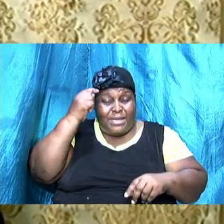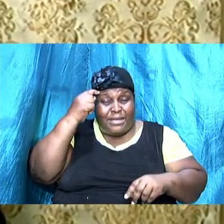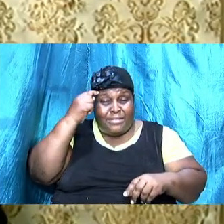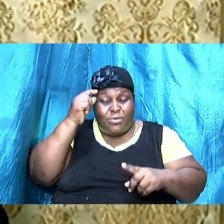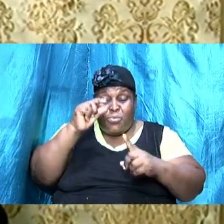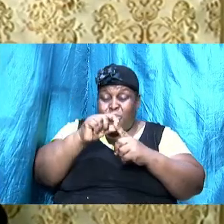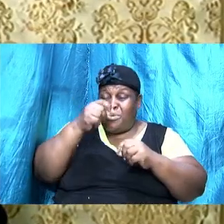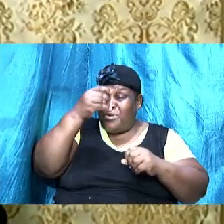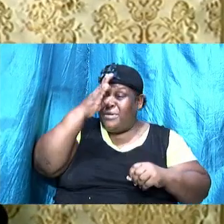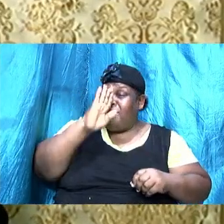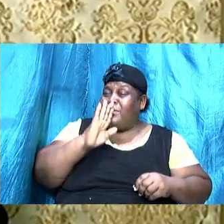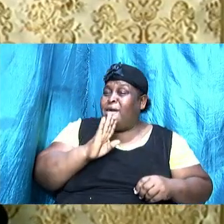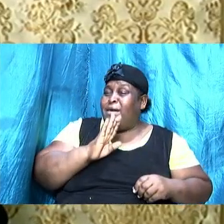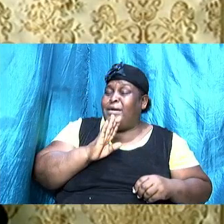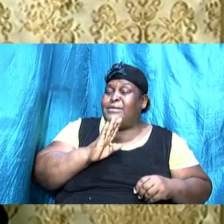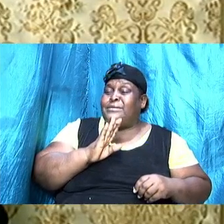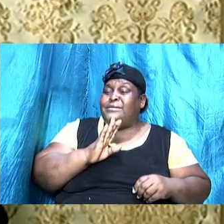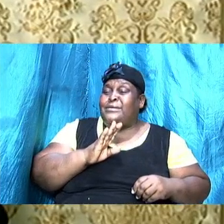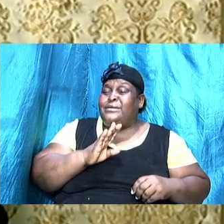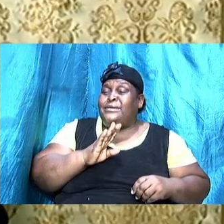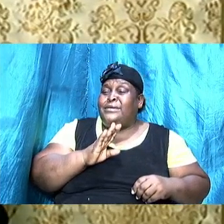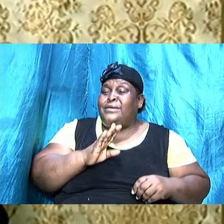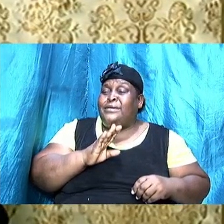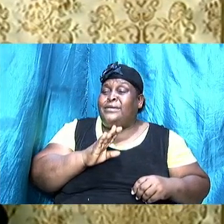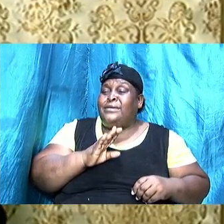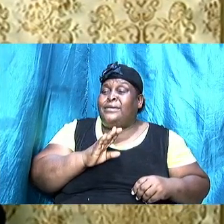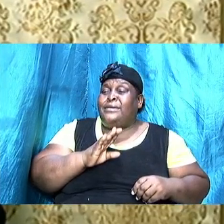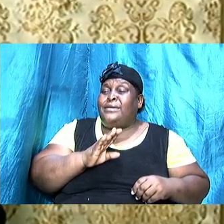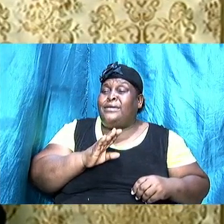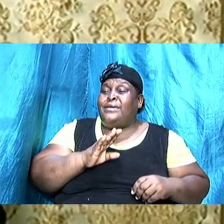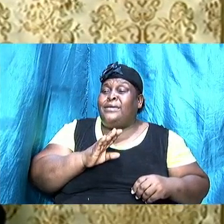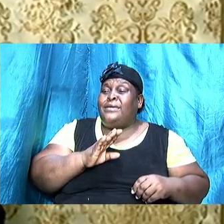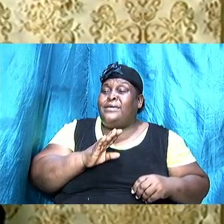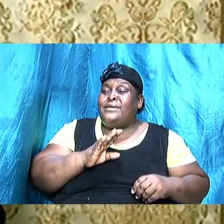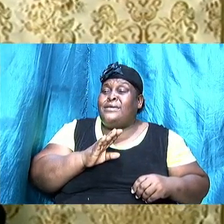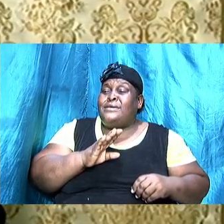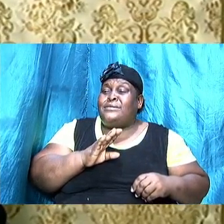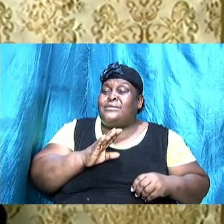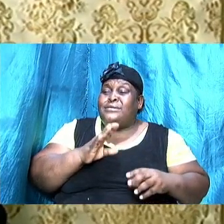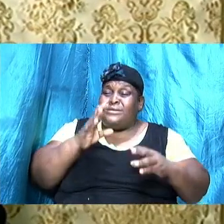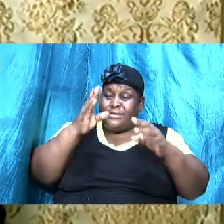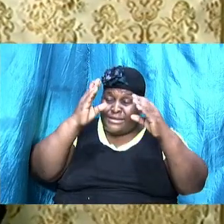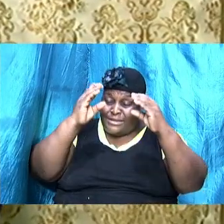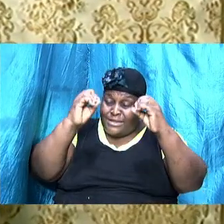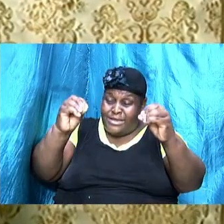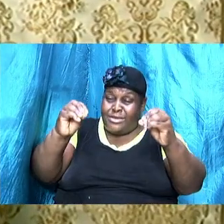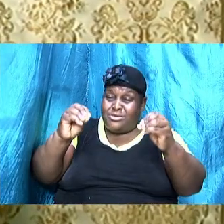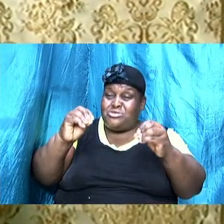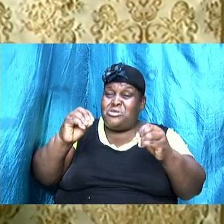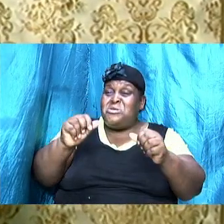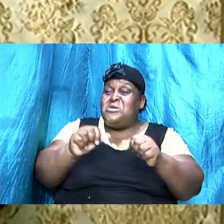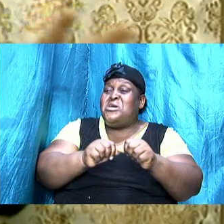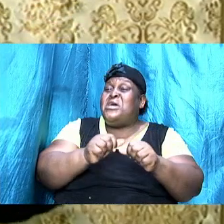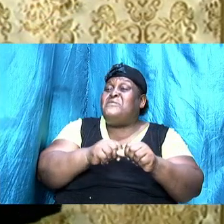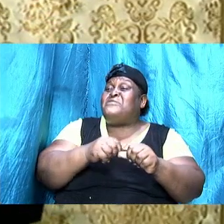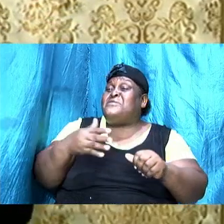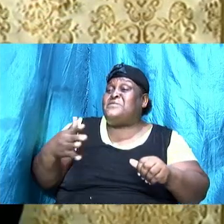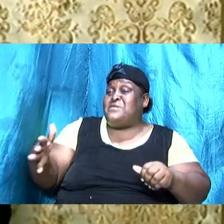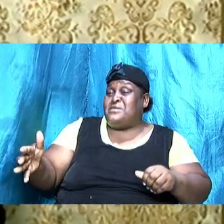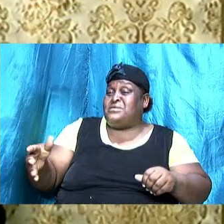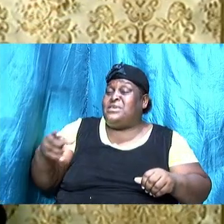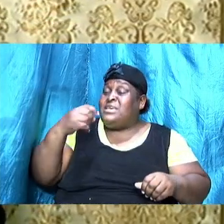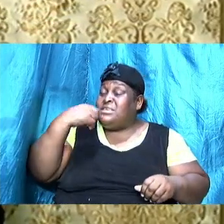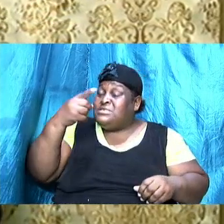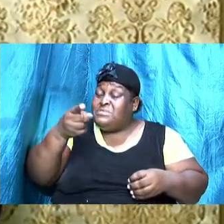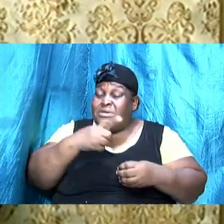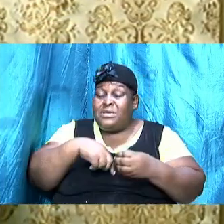God trumps everything else. It trumps what our friends